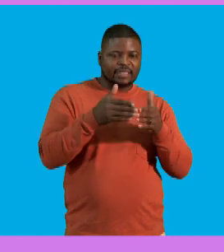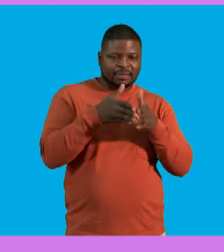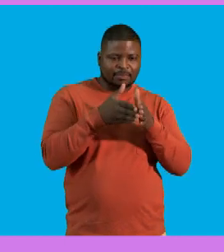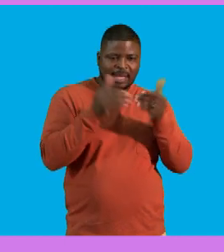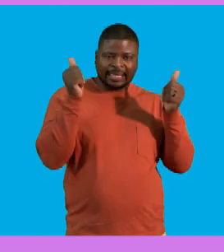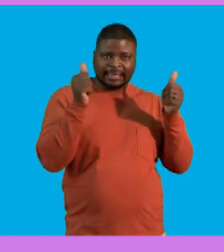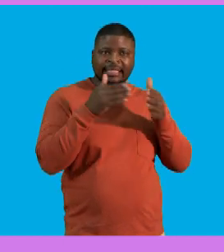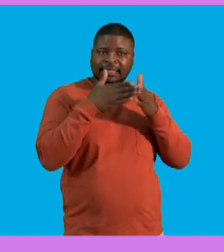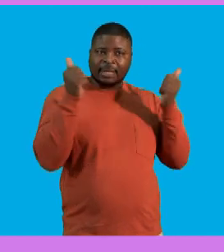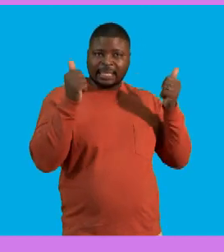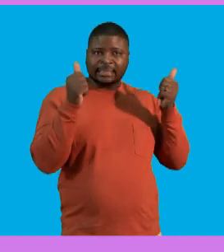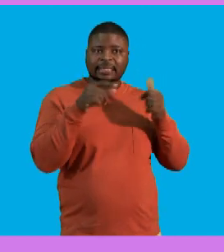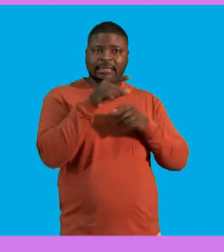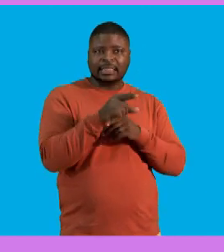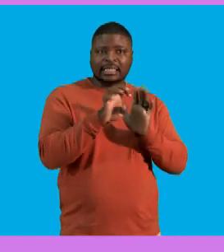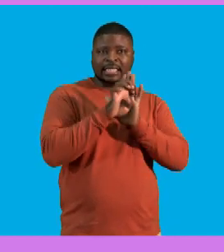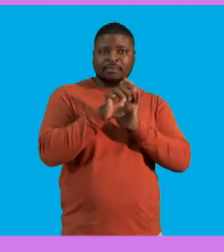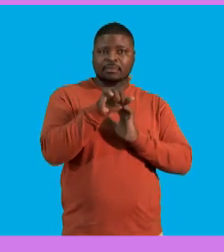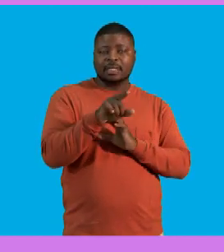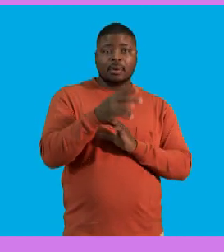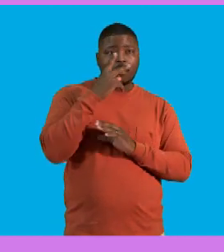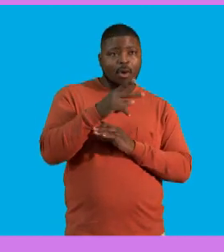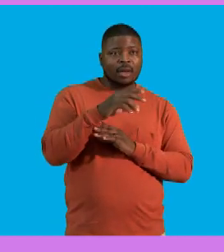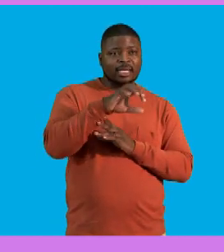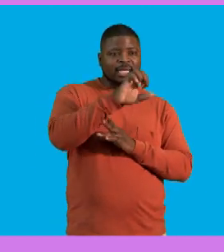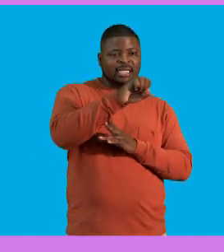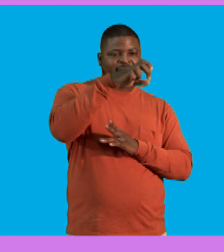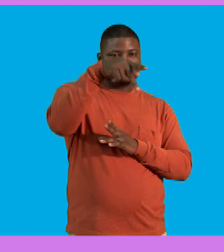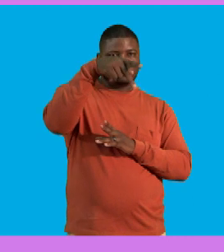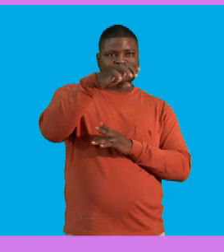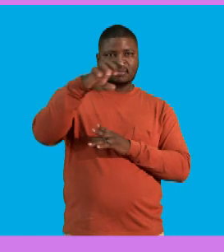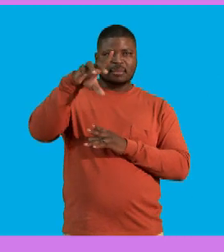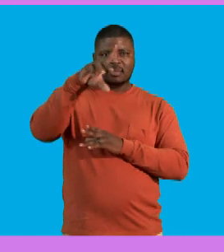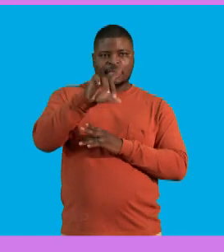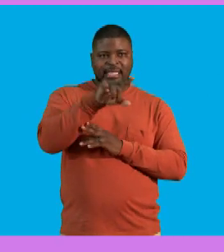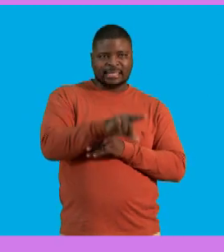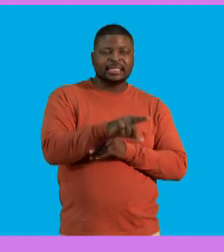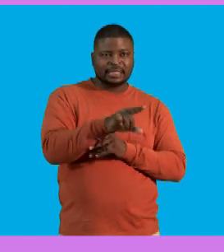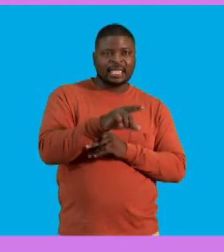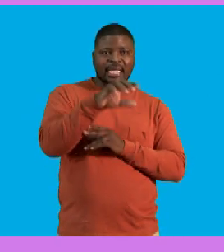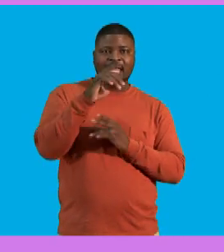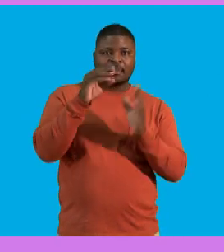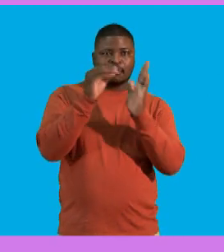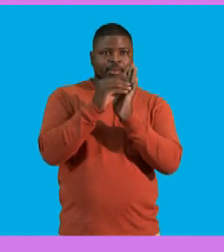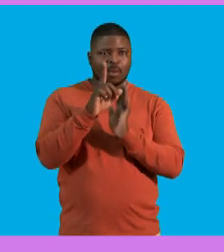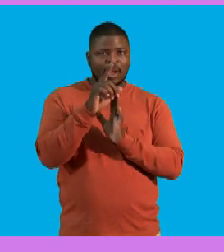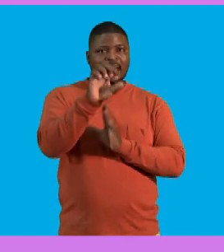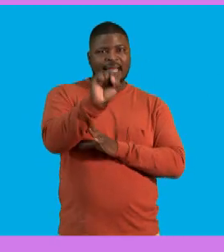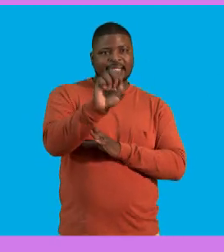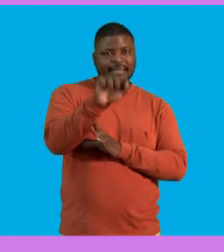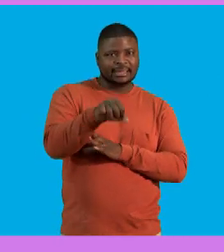used a symbol again. Oh, don't fall. There you are. There it is. Instead of writing speed in full, I say, okay, call it small letter